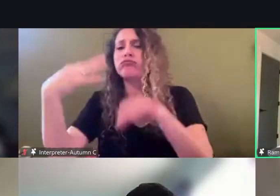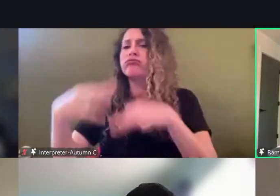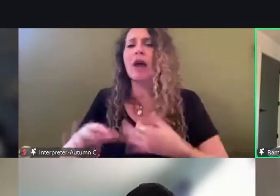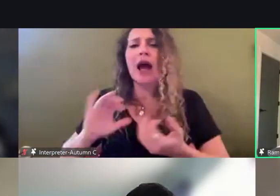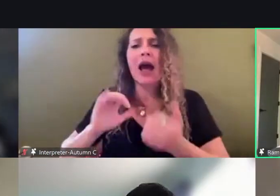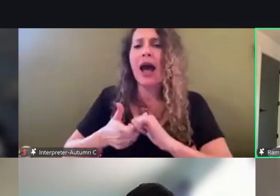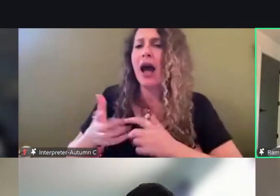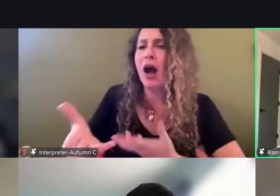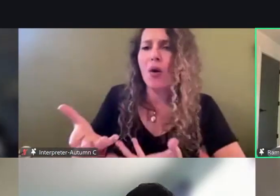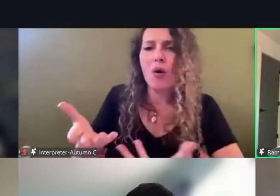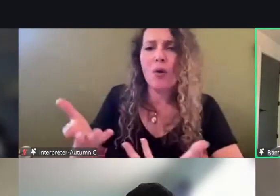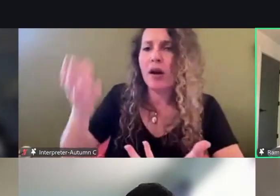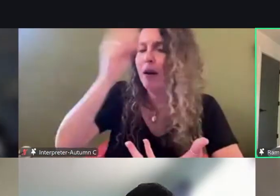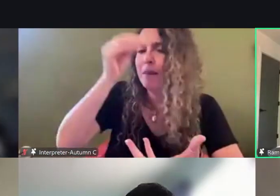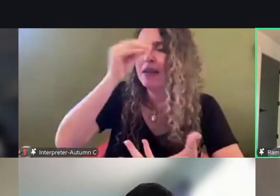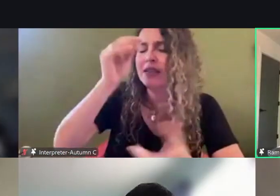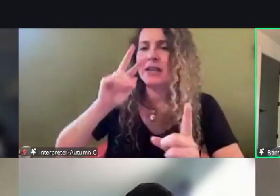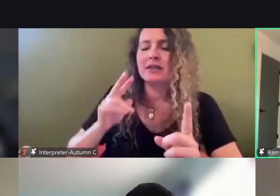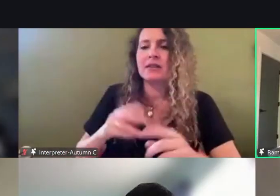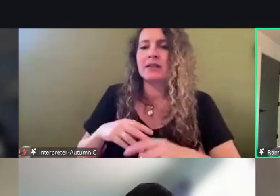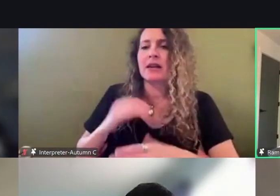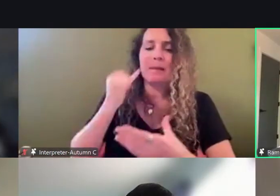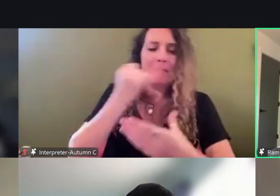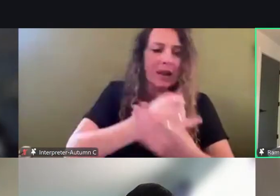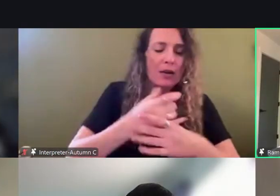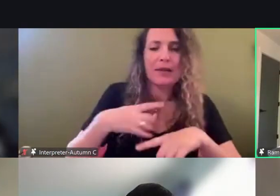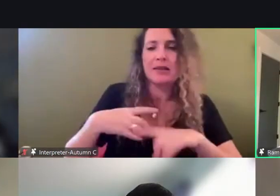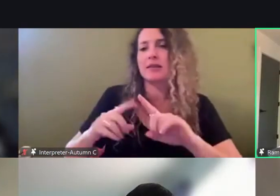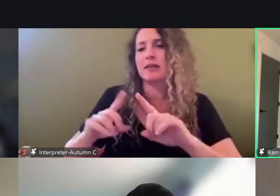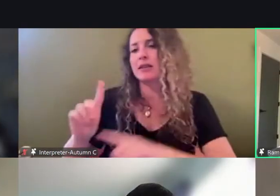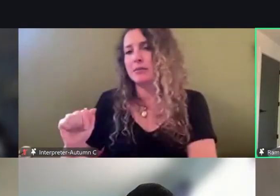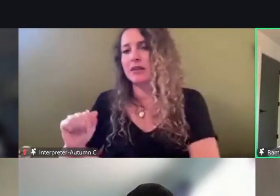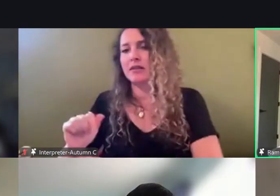impairment differs from disability.